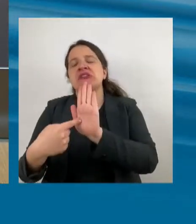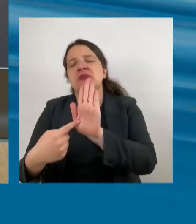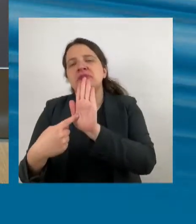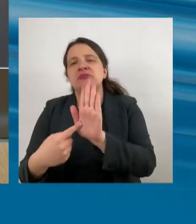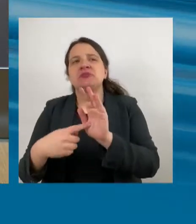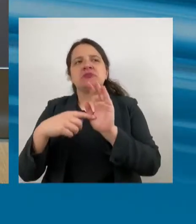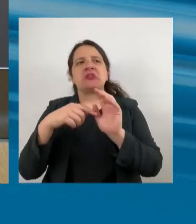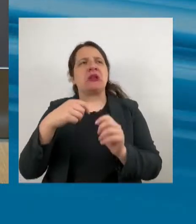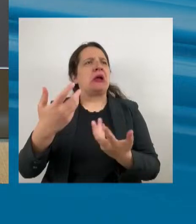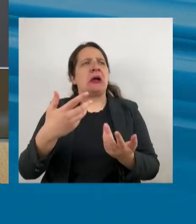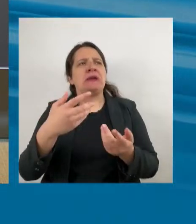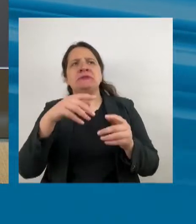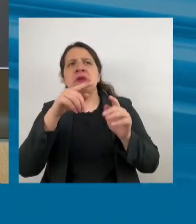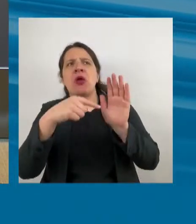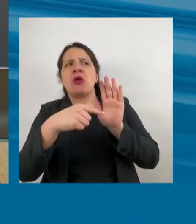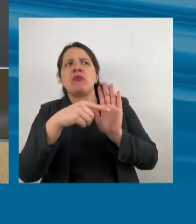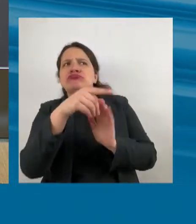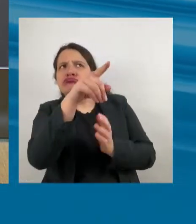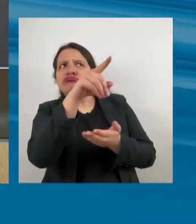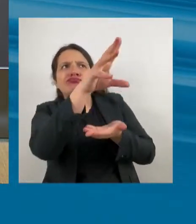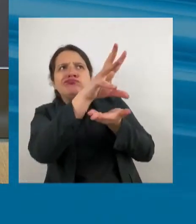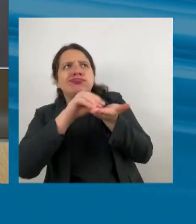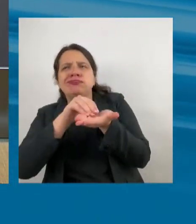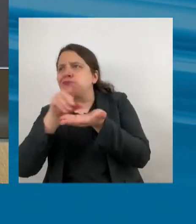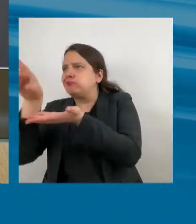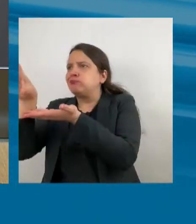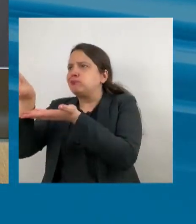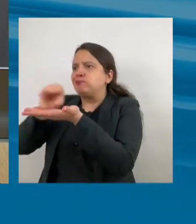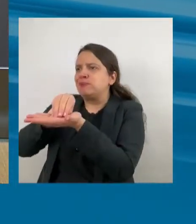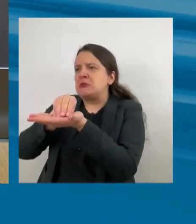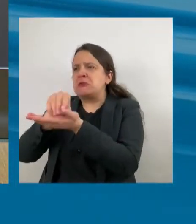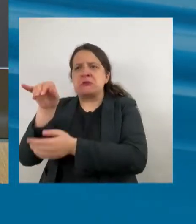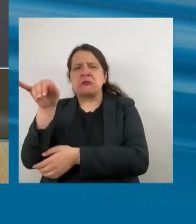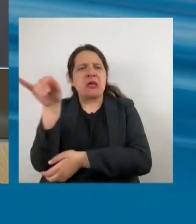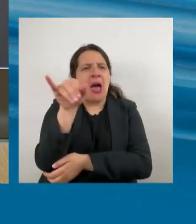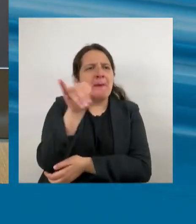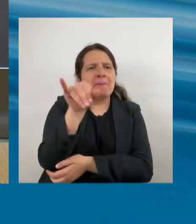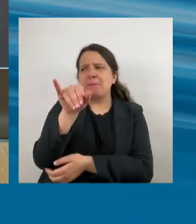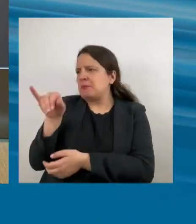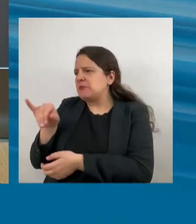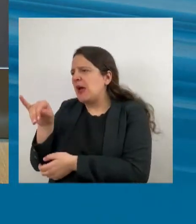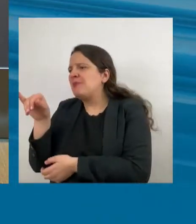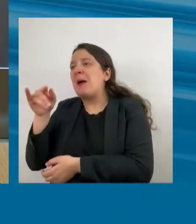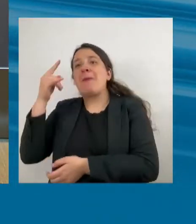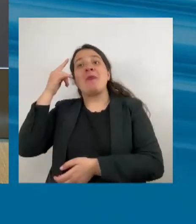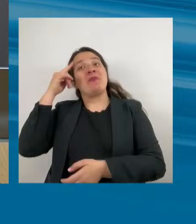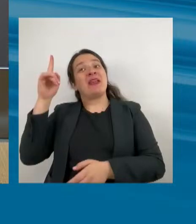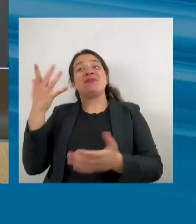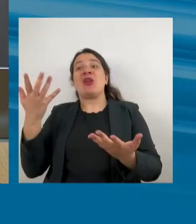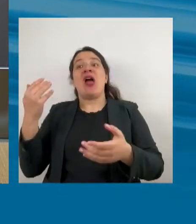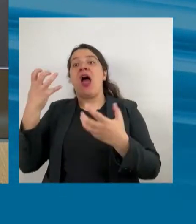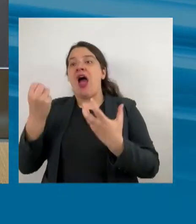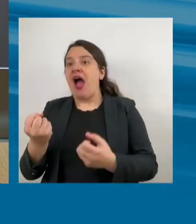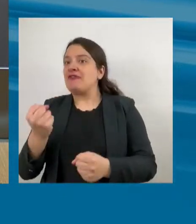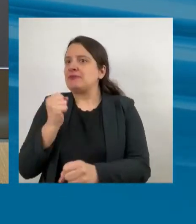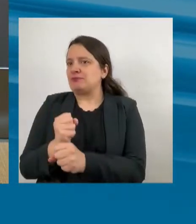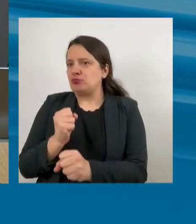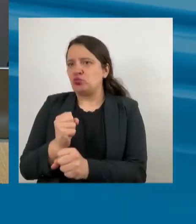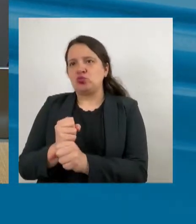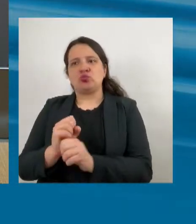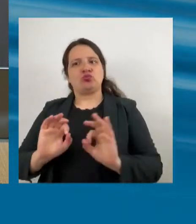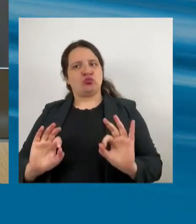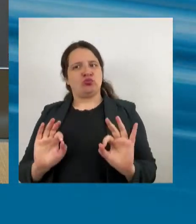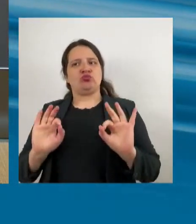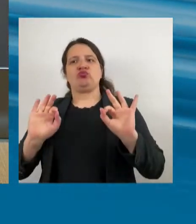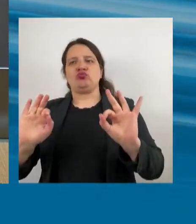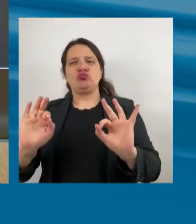institution, and then we don't have the capacity to properly staff it, to properly monitor these projects, and so on. So there's a